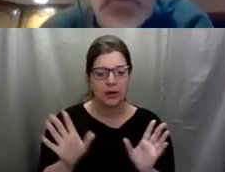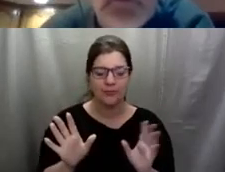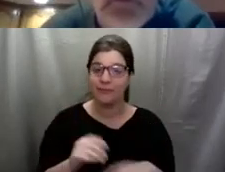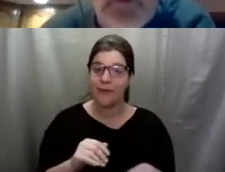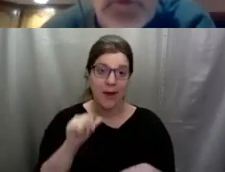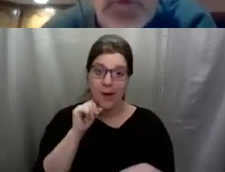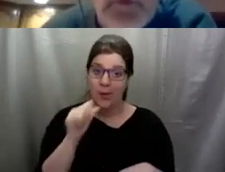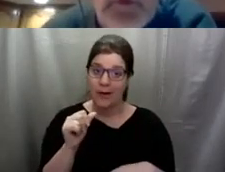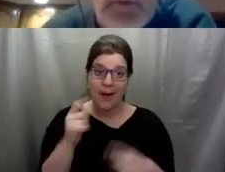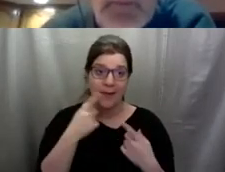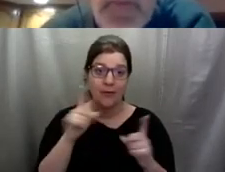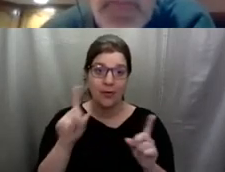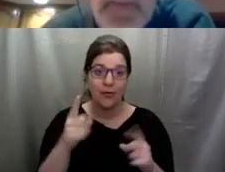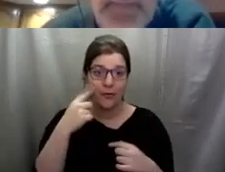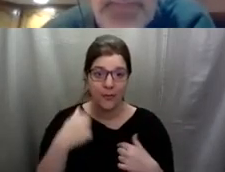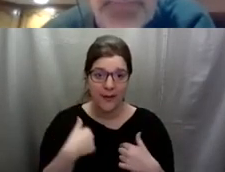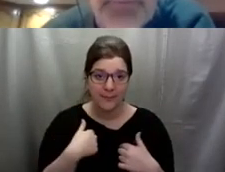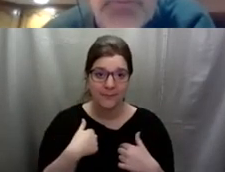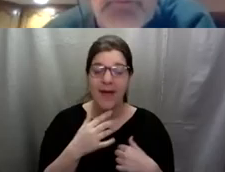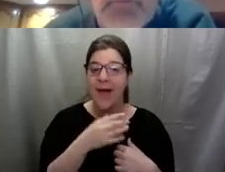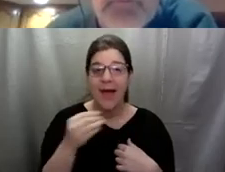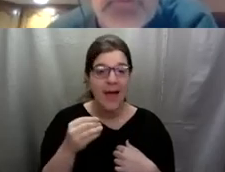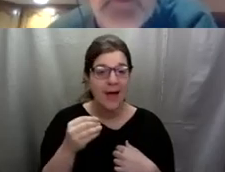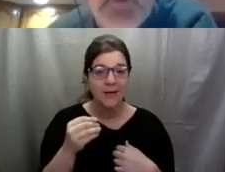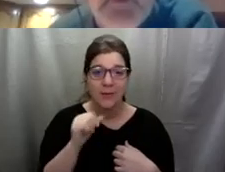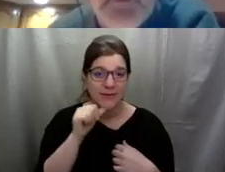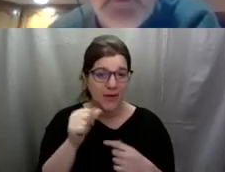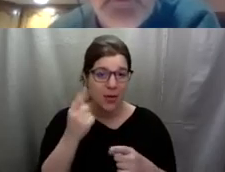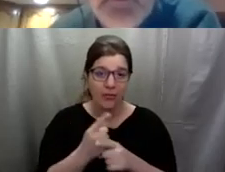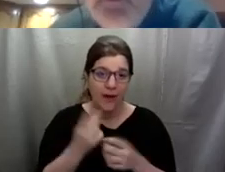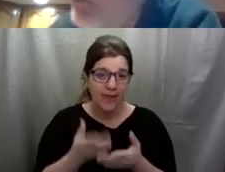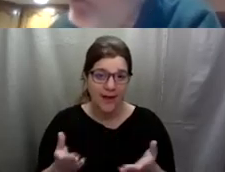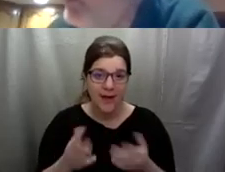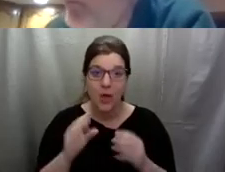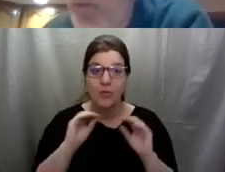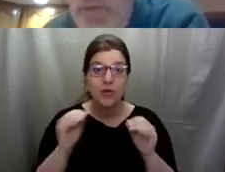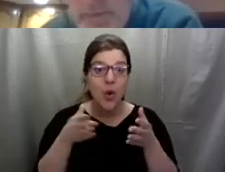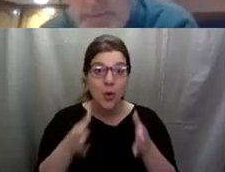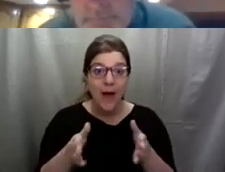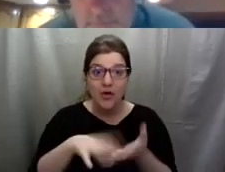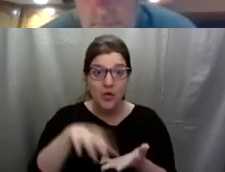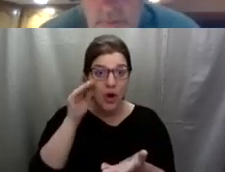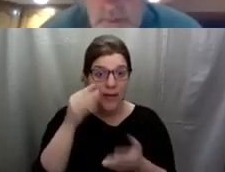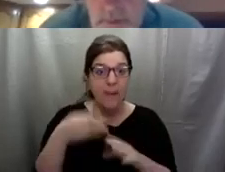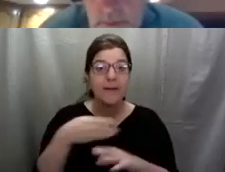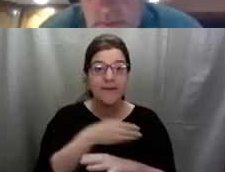to be fruitful and that it was not the right thing. And there was no way to find that out without becoming a member.